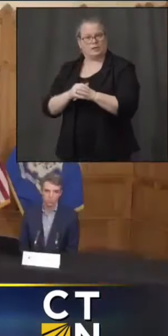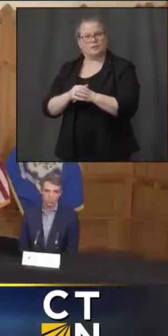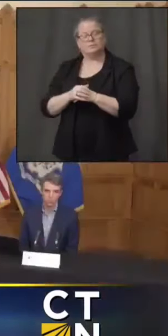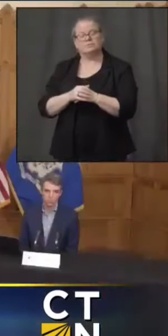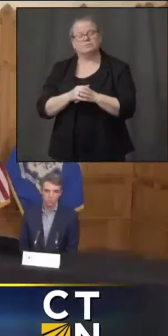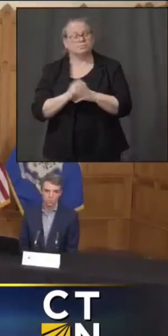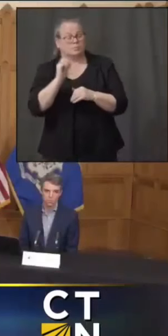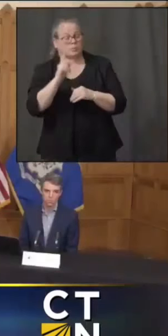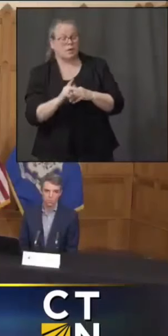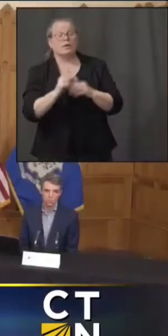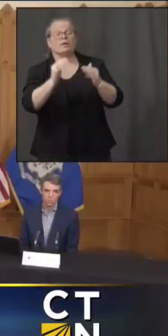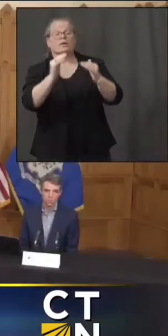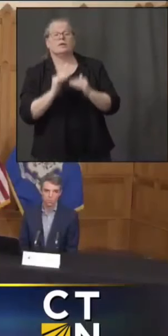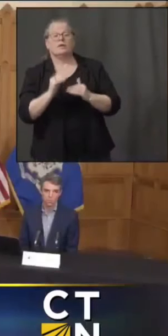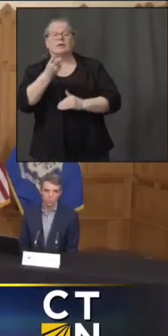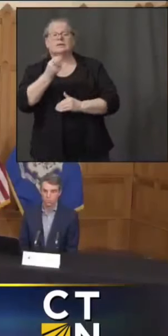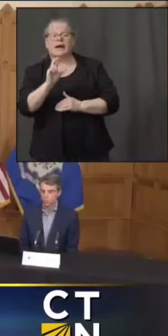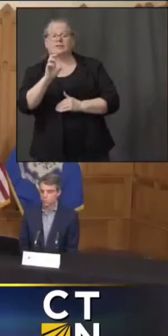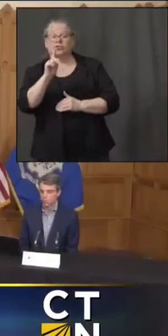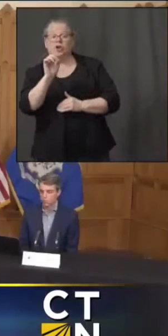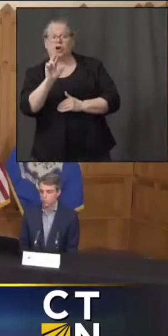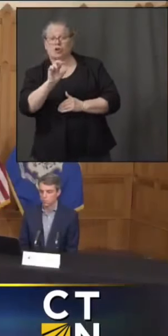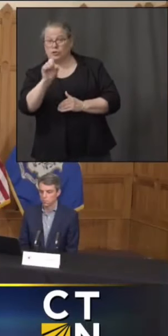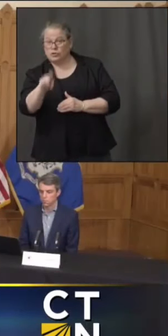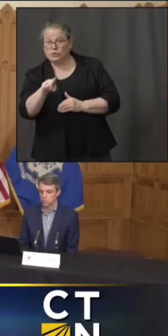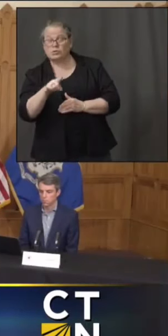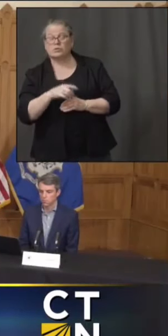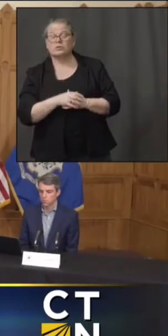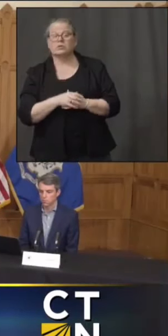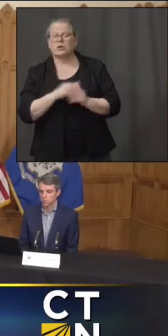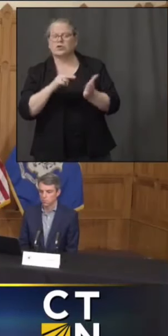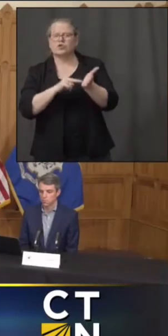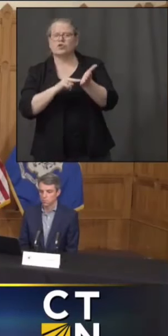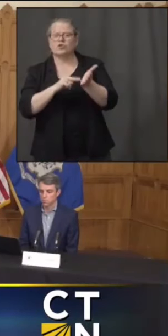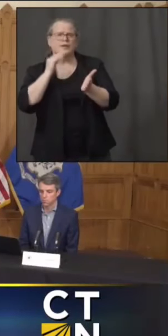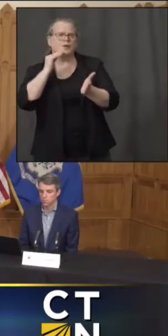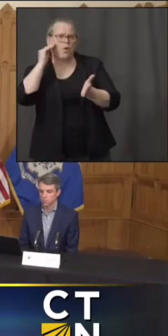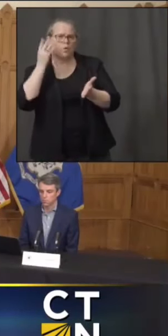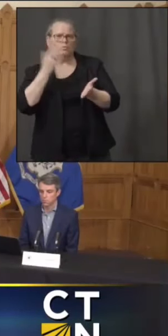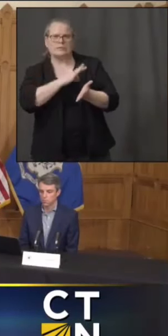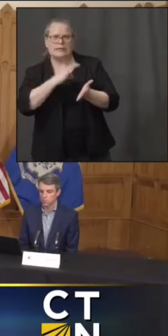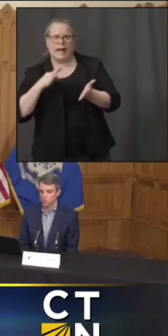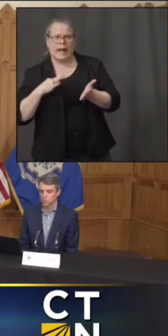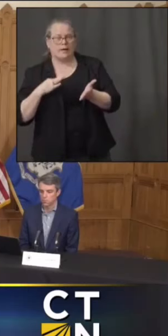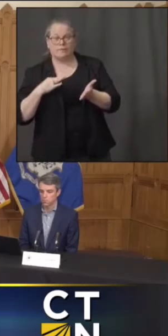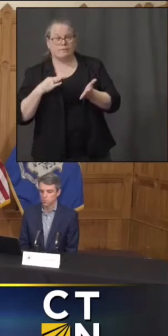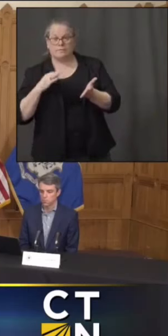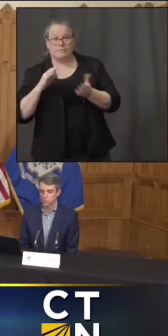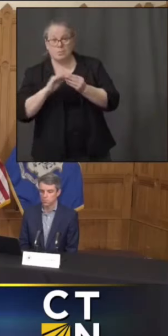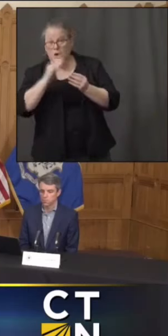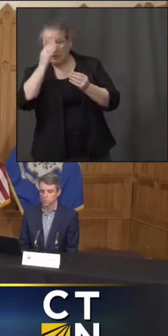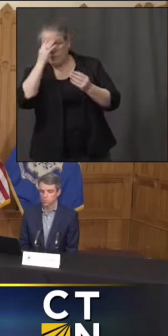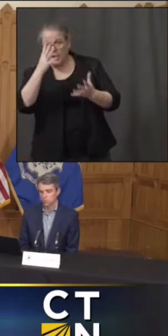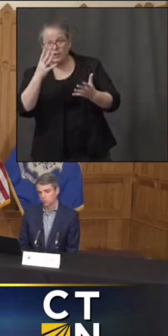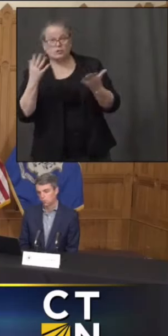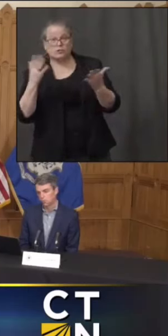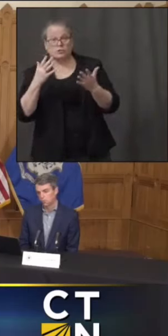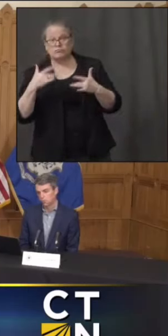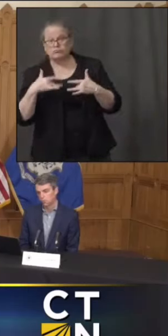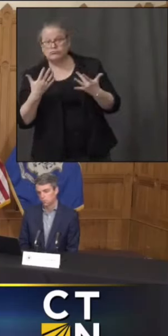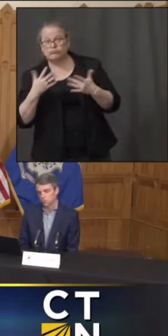Carter, what do we know about the nursing homes and the staff there and the air